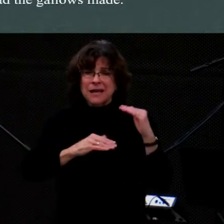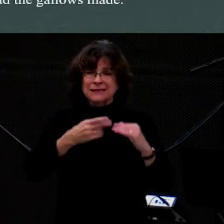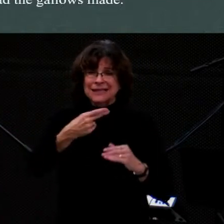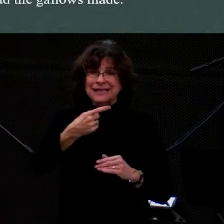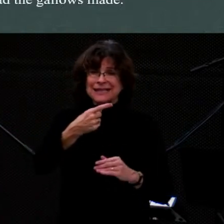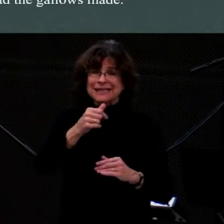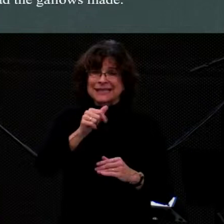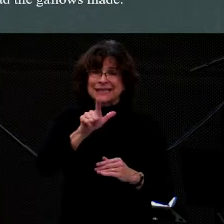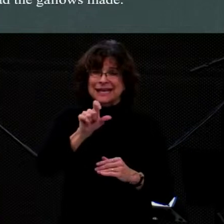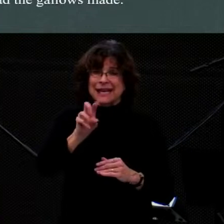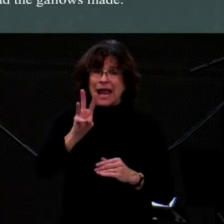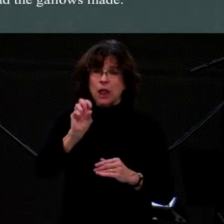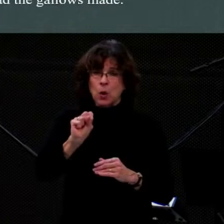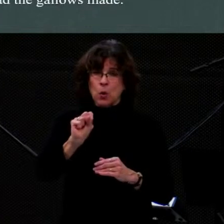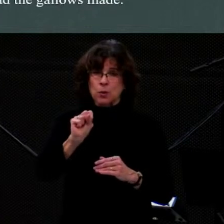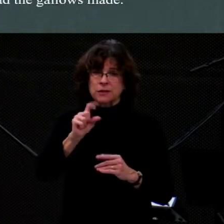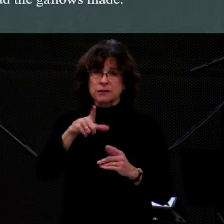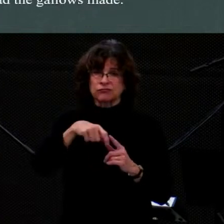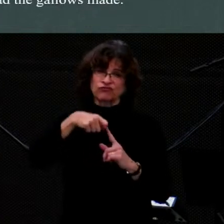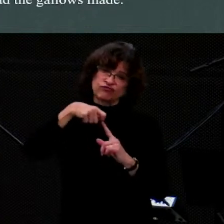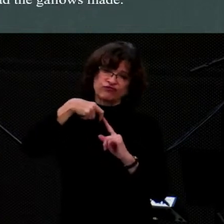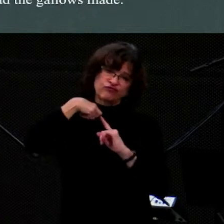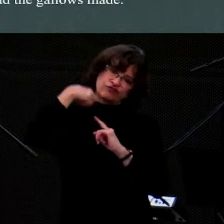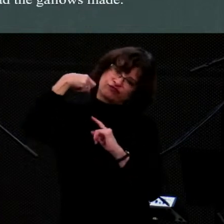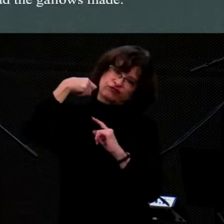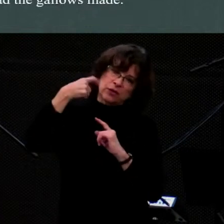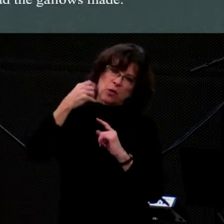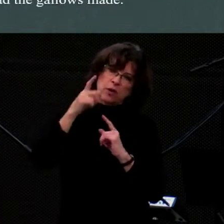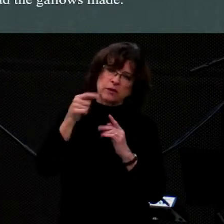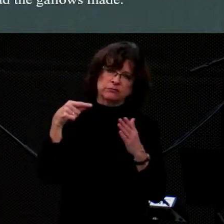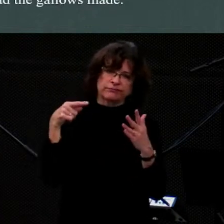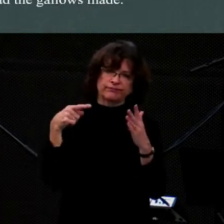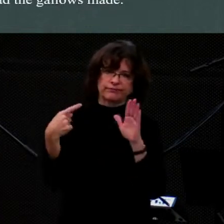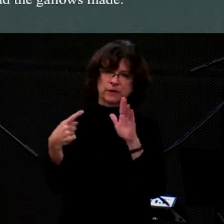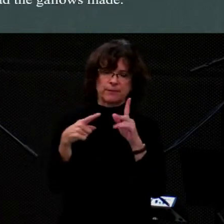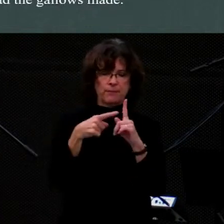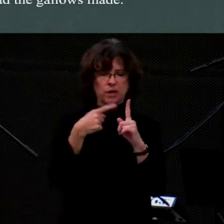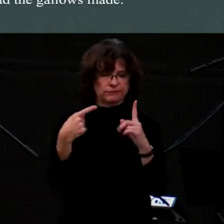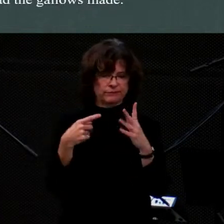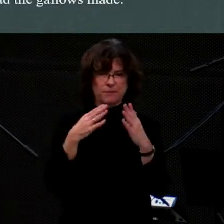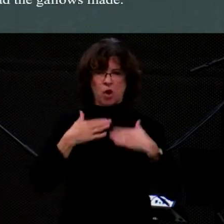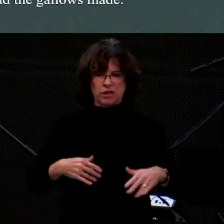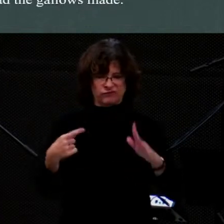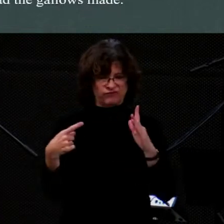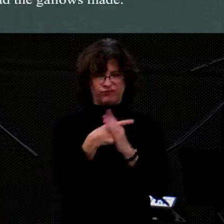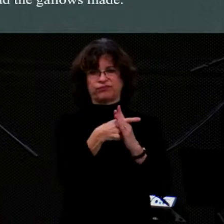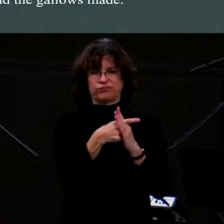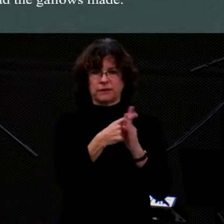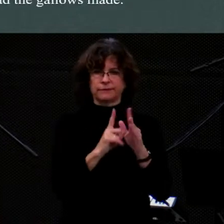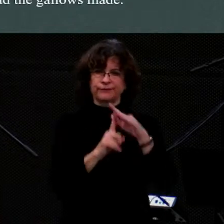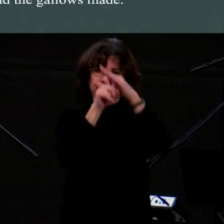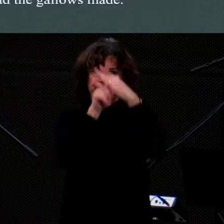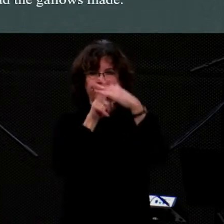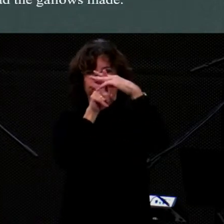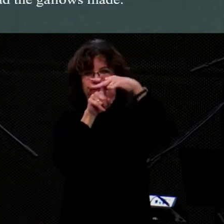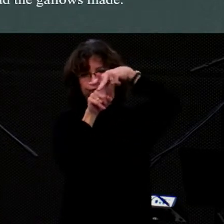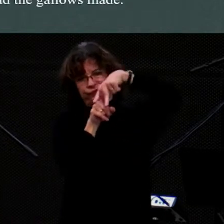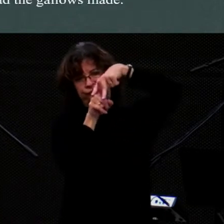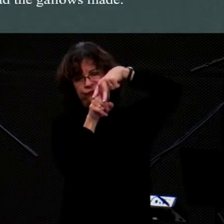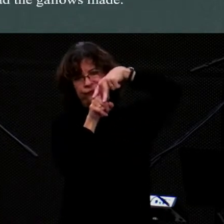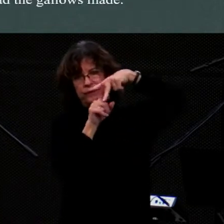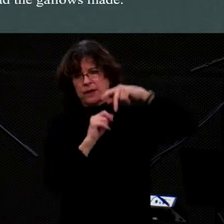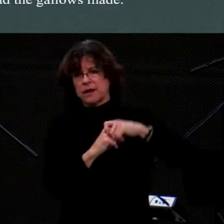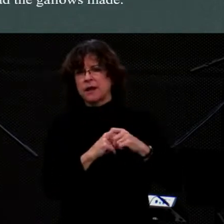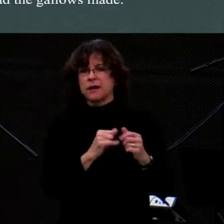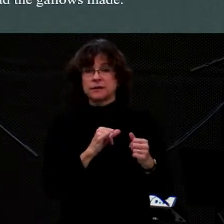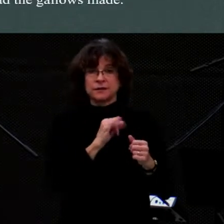the king to have Mordecai hanged upon it. Then go joyfully with the king to the feast." This idea pleased Haman, and